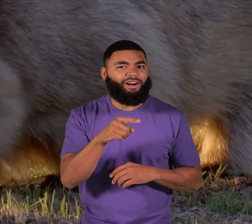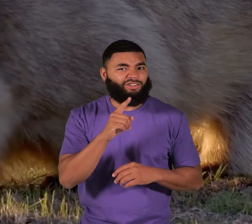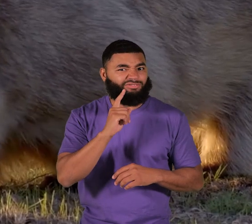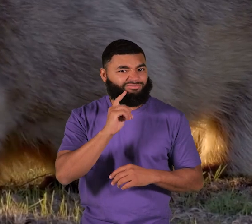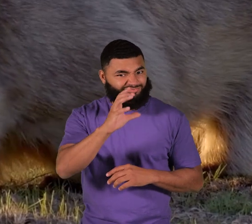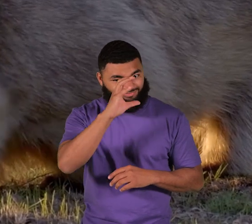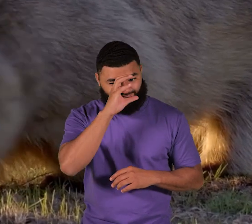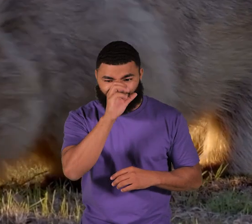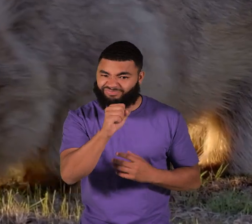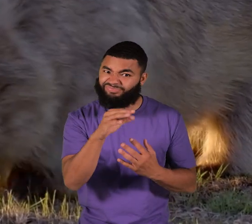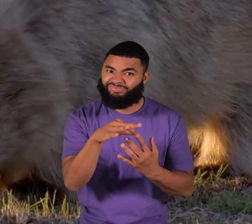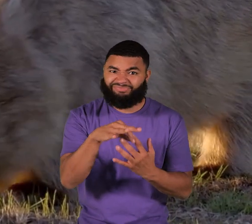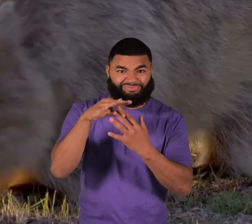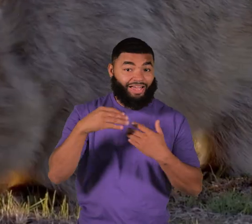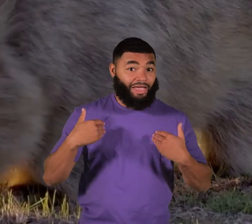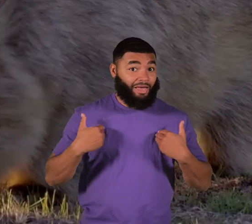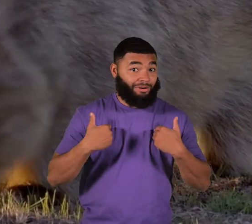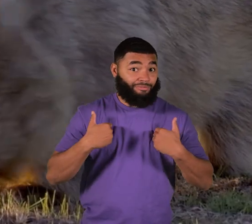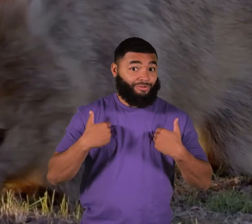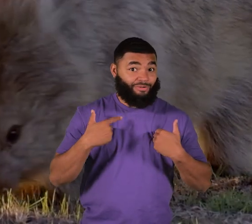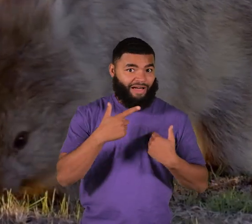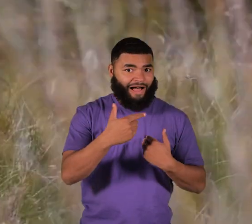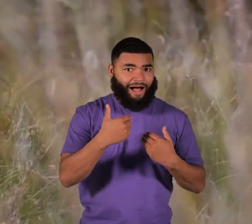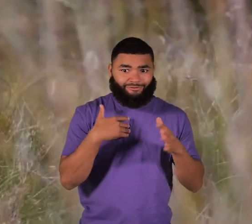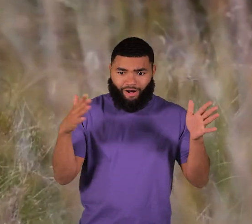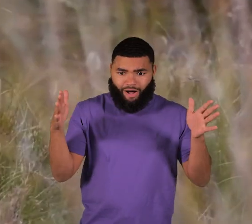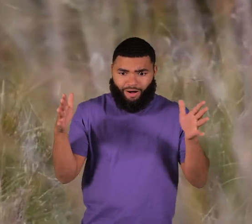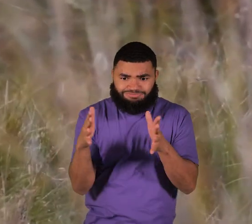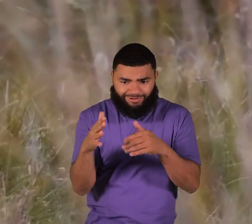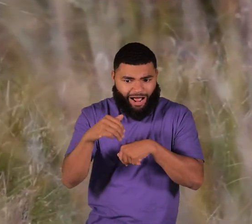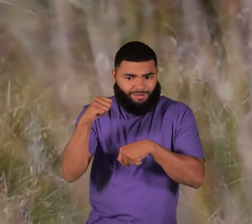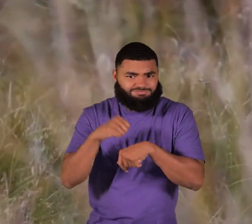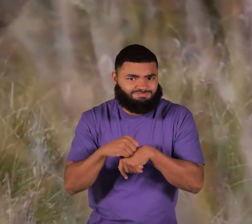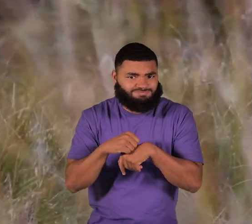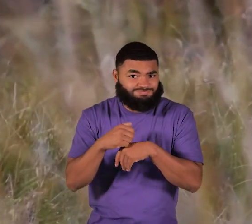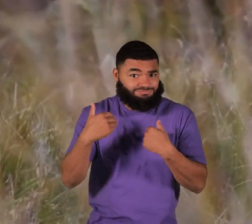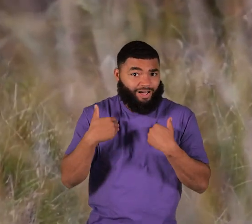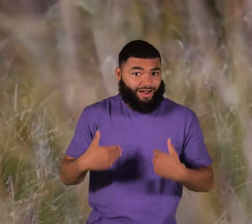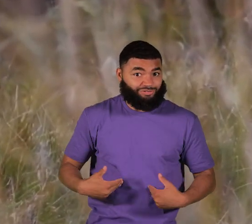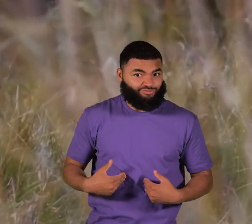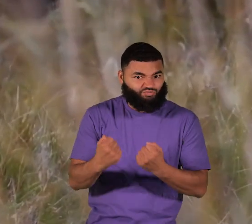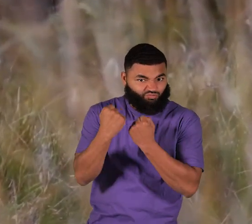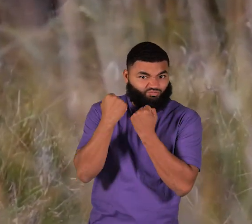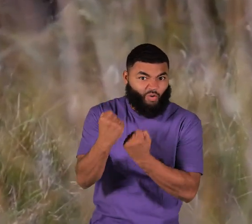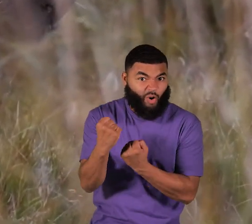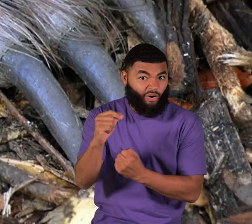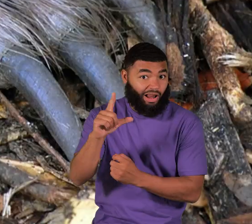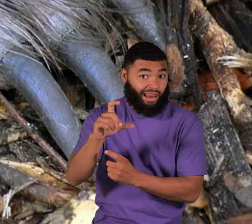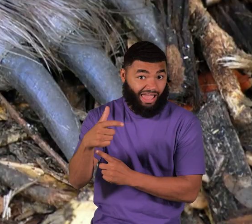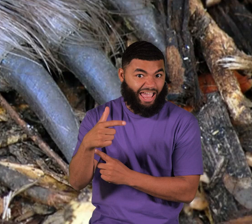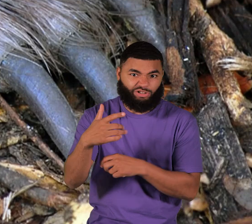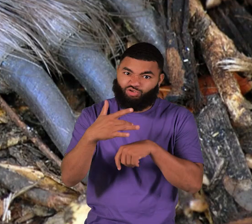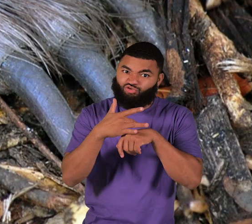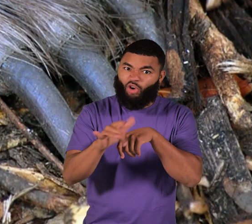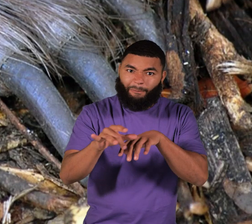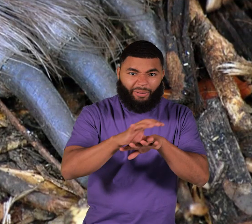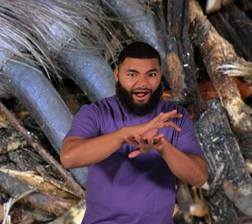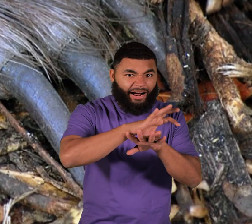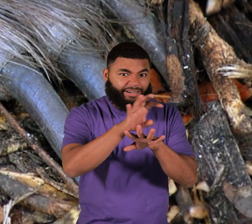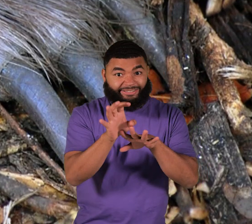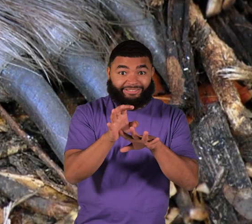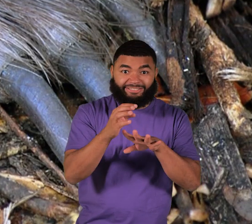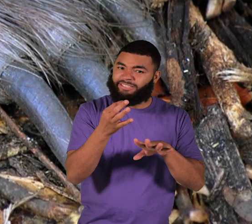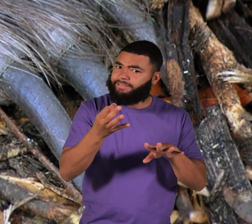Wombats are unique and fascinating animals. They have sturdy, compact bodies with strong legs and sharp claws,